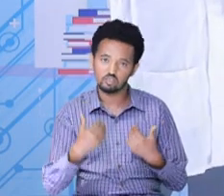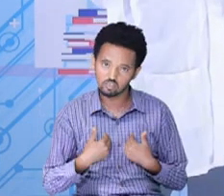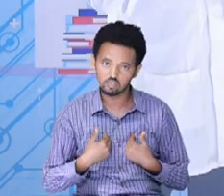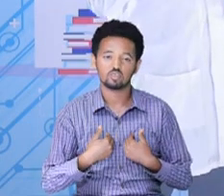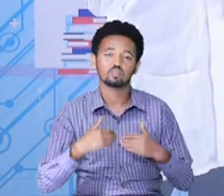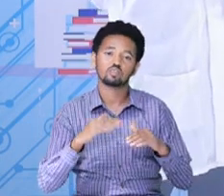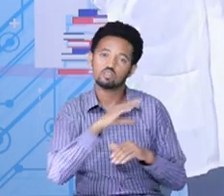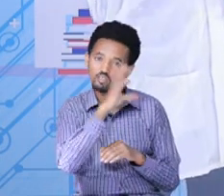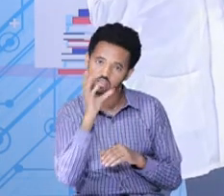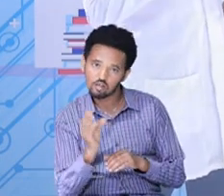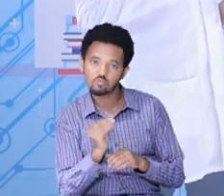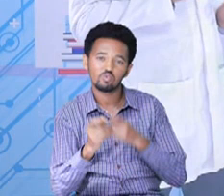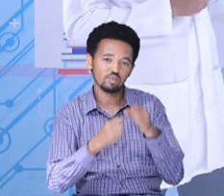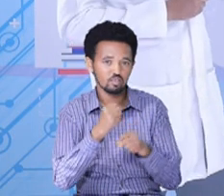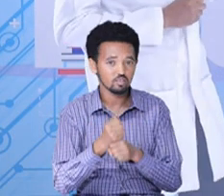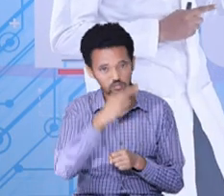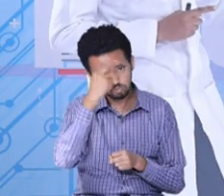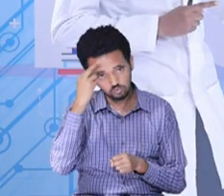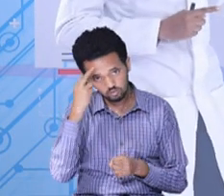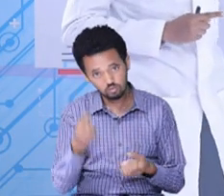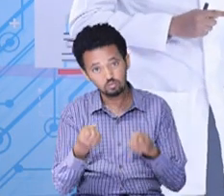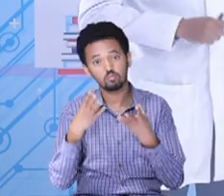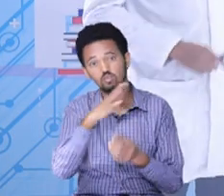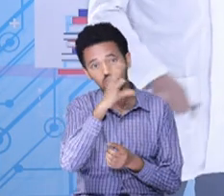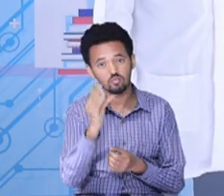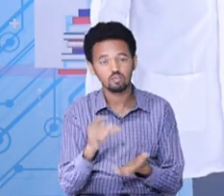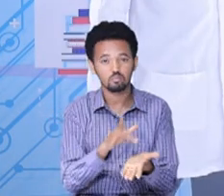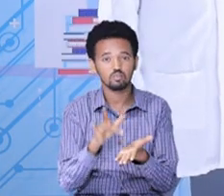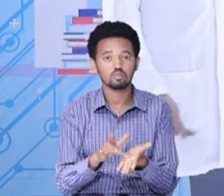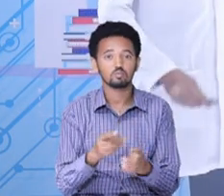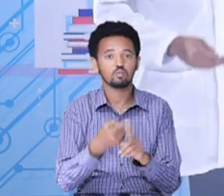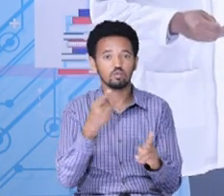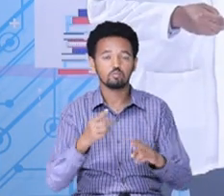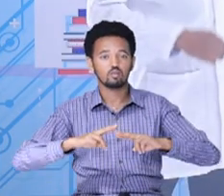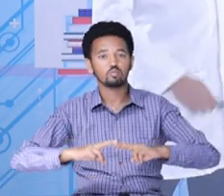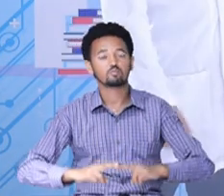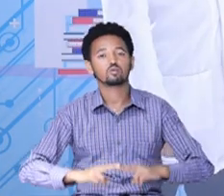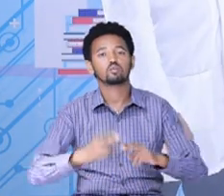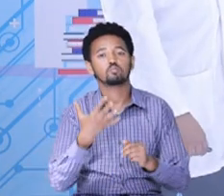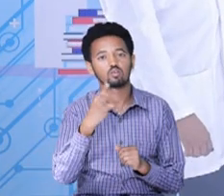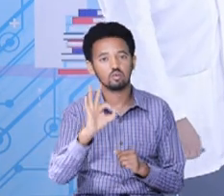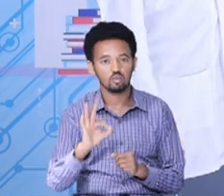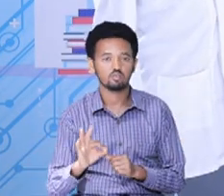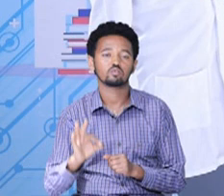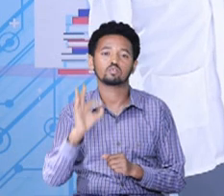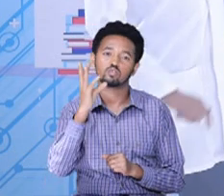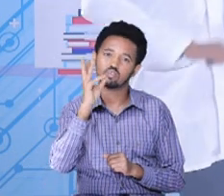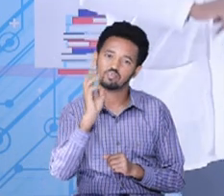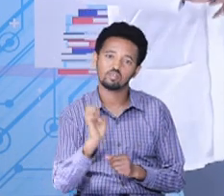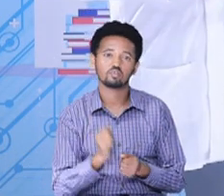the African year because many African states became independent in